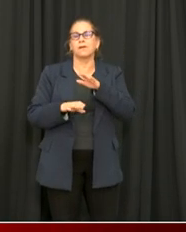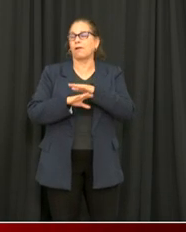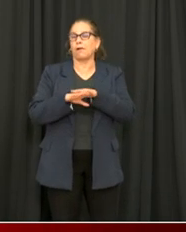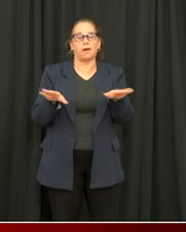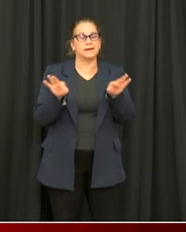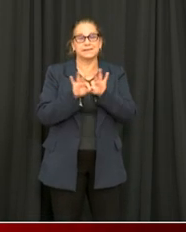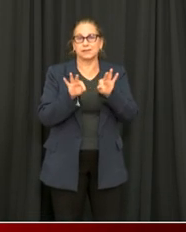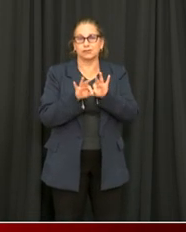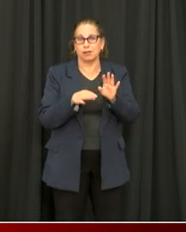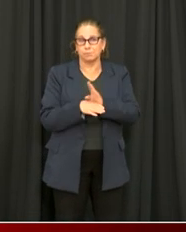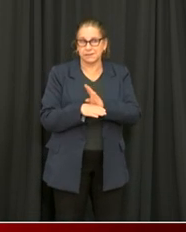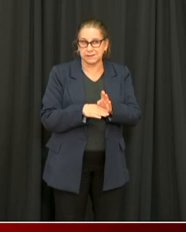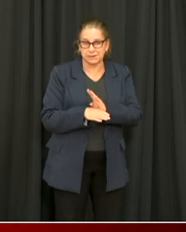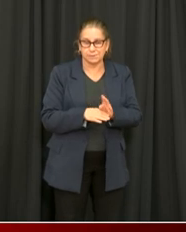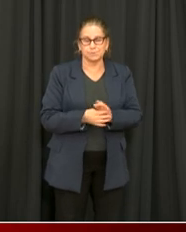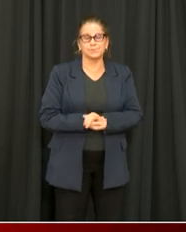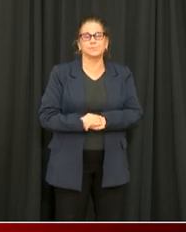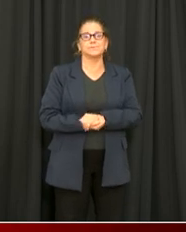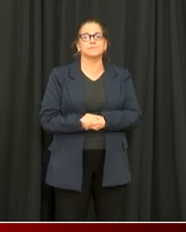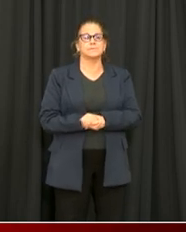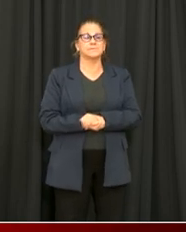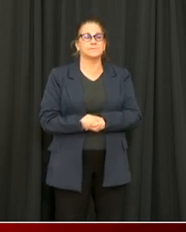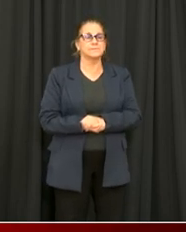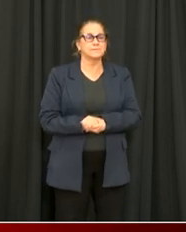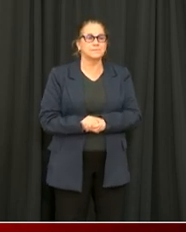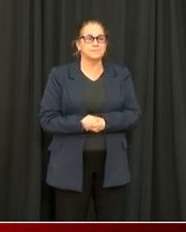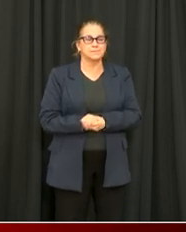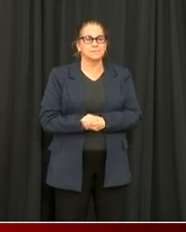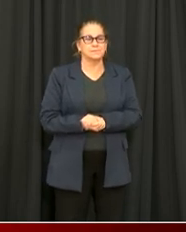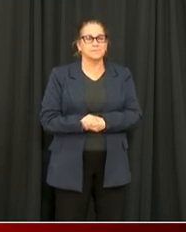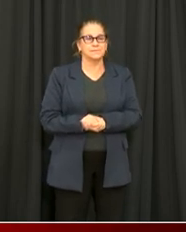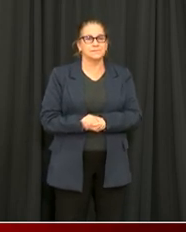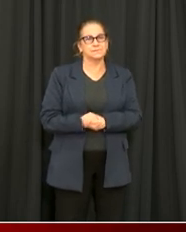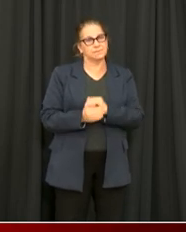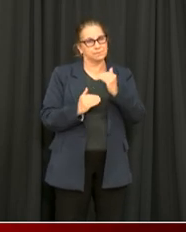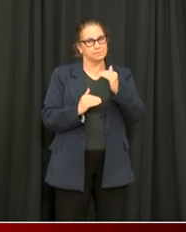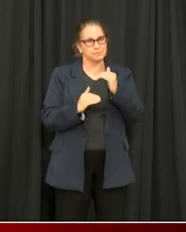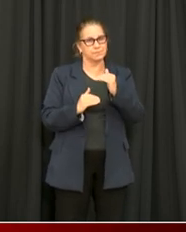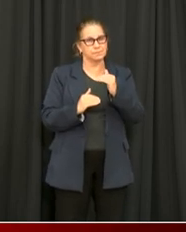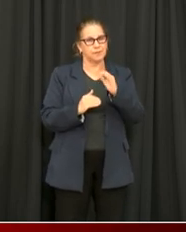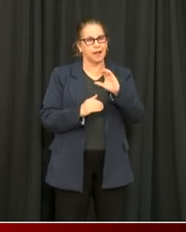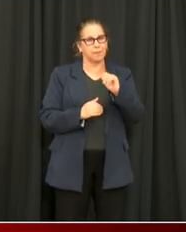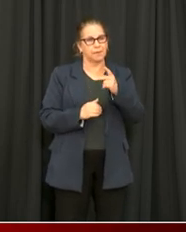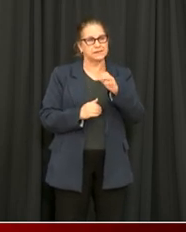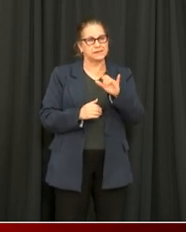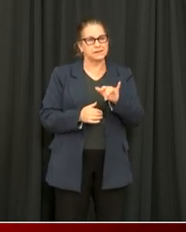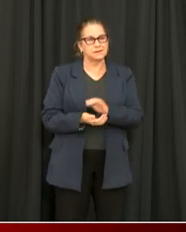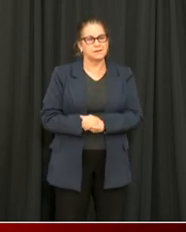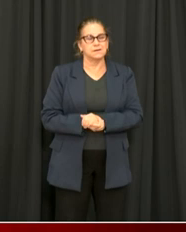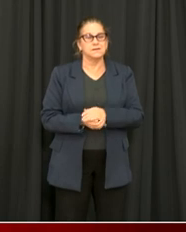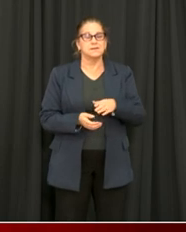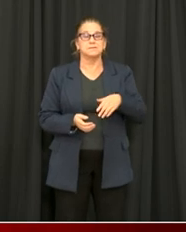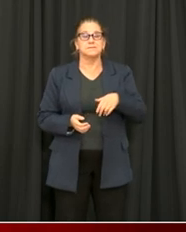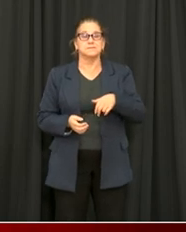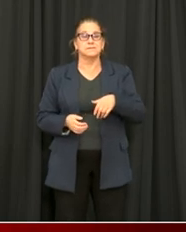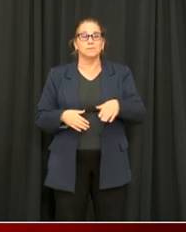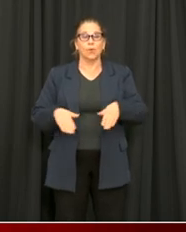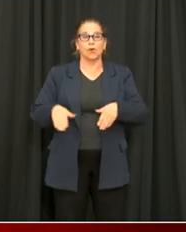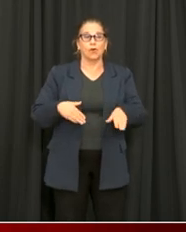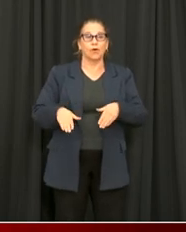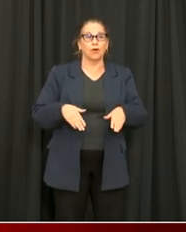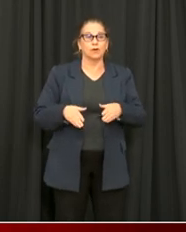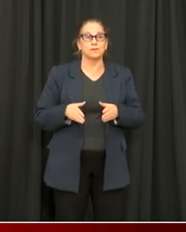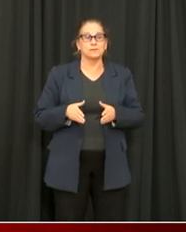retail businesses, in addition to the curbside that they have been permitted, they now may have inside, patrons